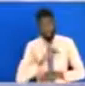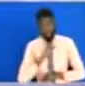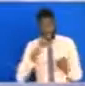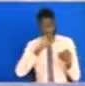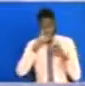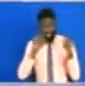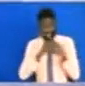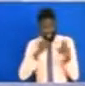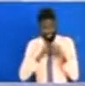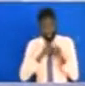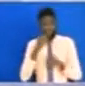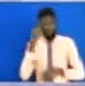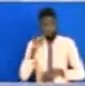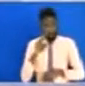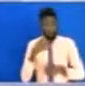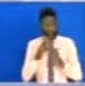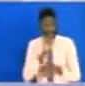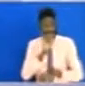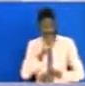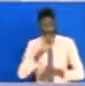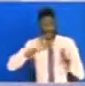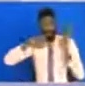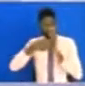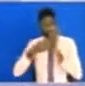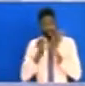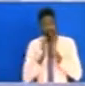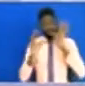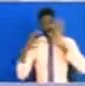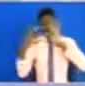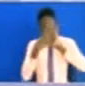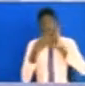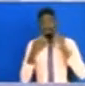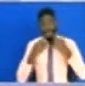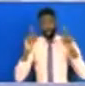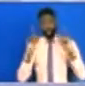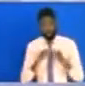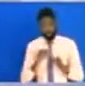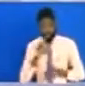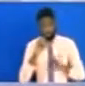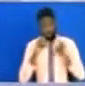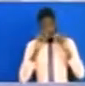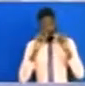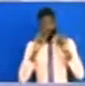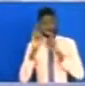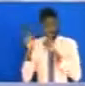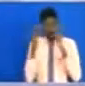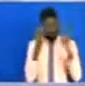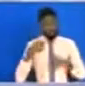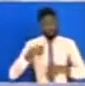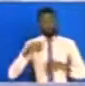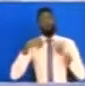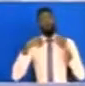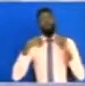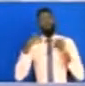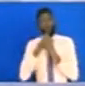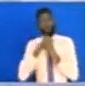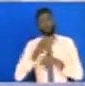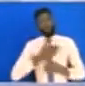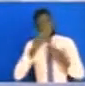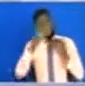respect to making these contracts public? You said, and I quote, "I can only do so much as a deputy